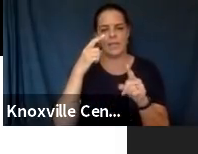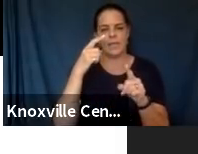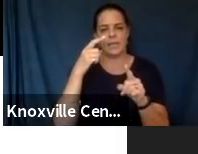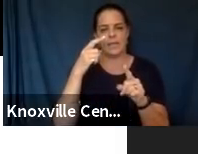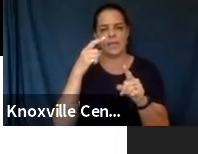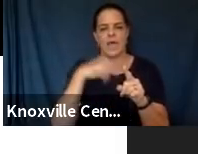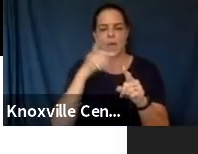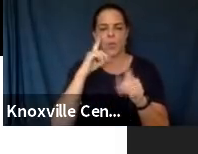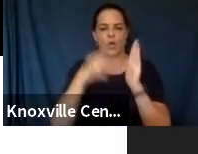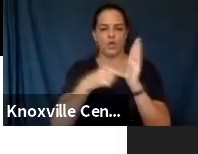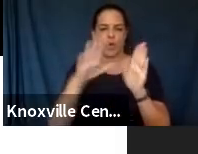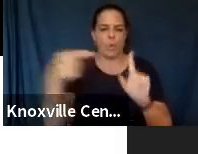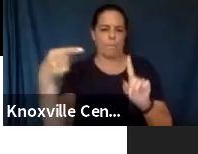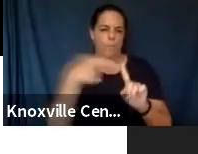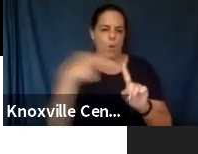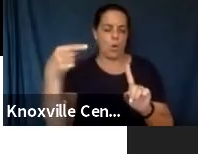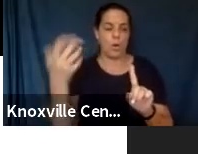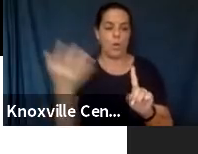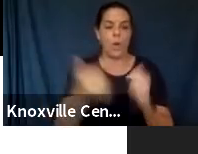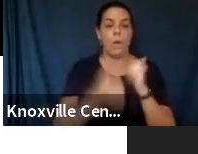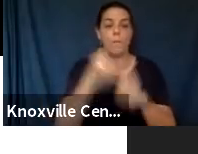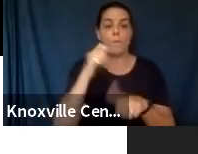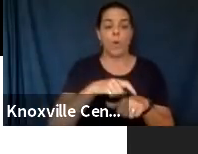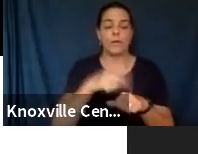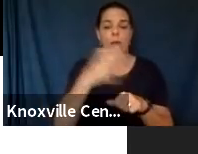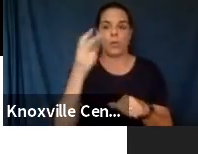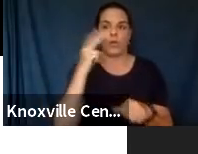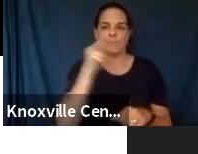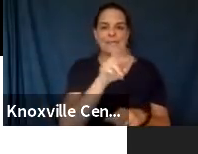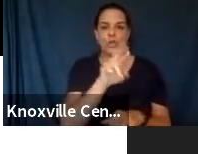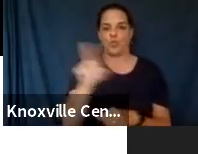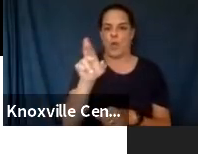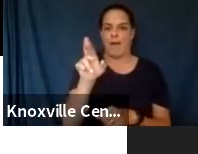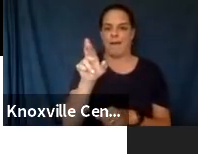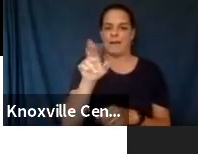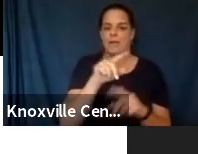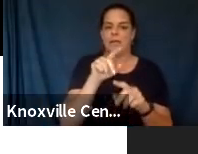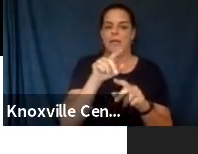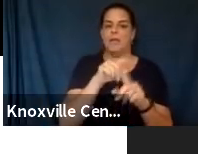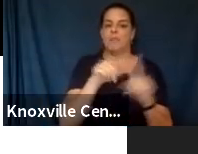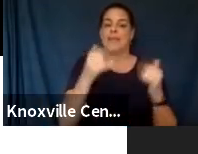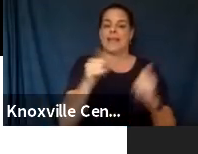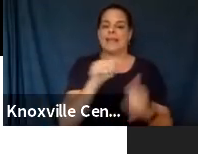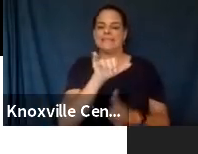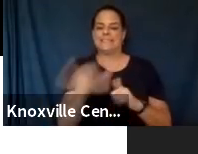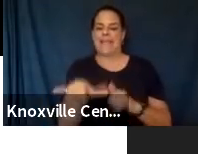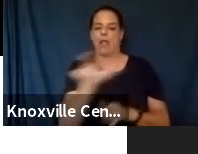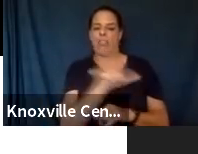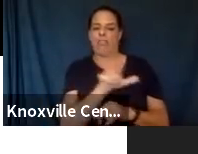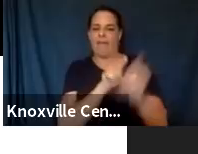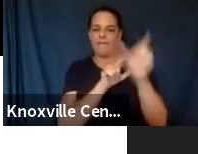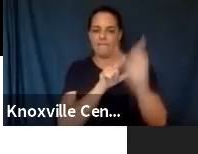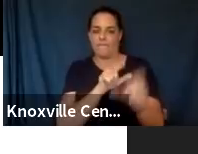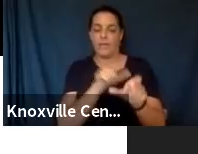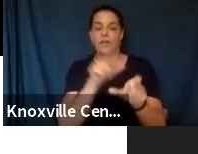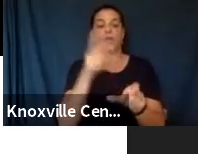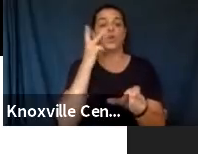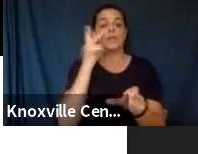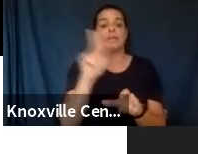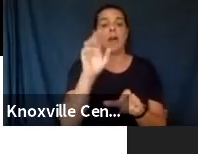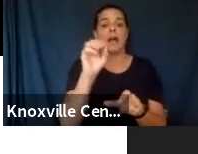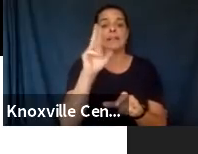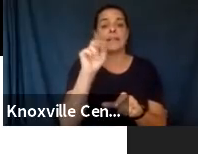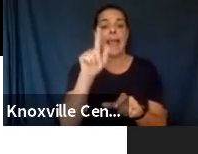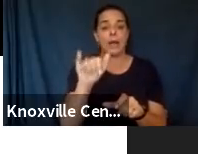show here is that usually I draw your attention to the right-hand side. Let's stay on the left-hand side. And if you just look at Knox County week